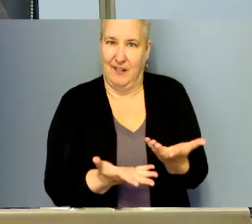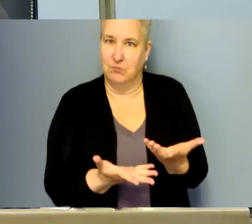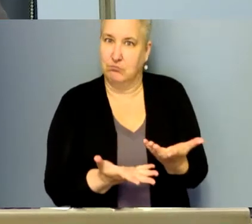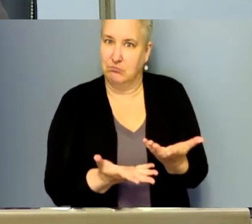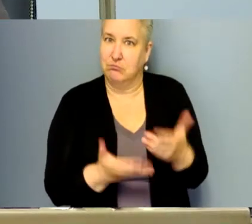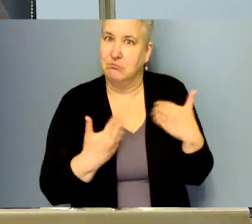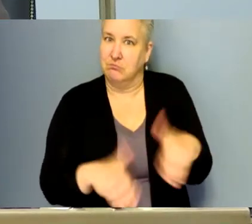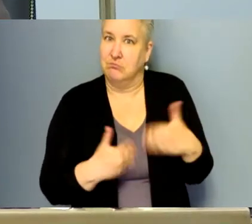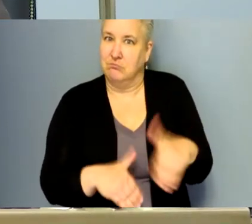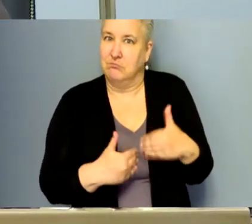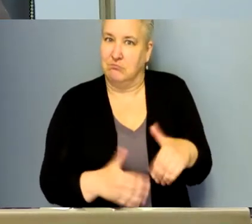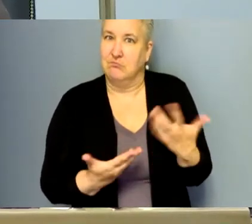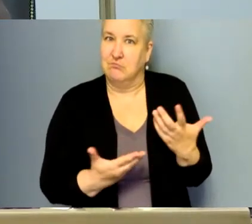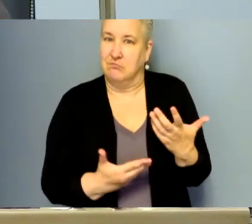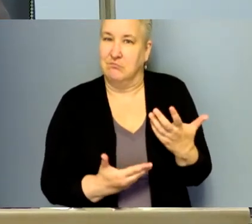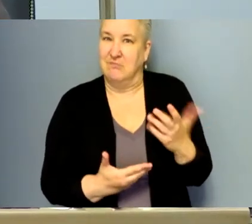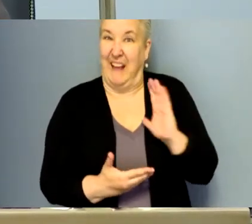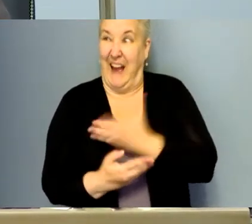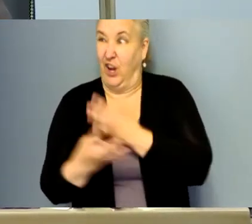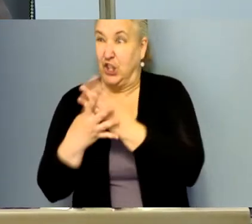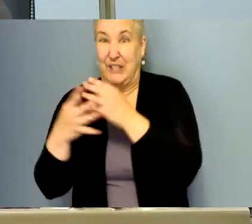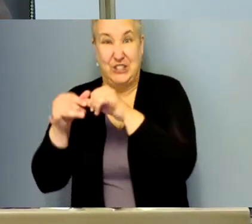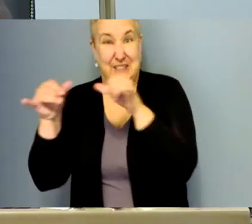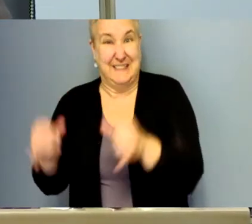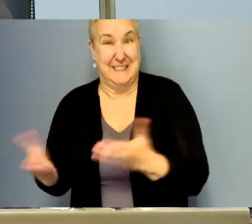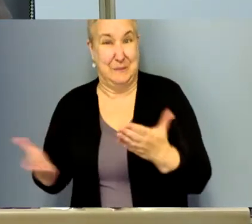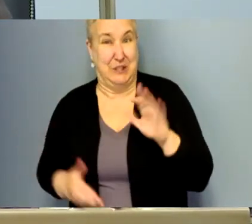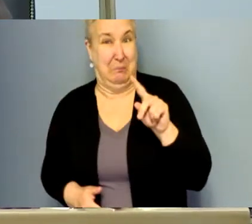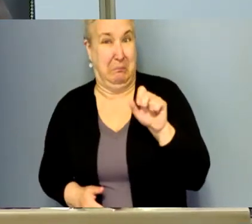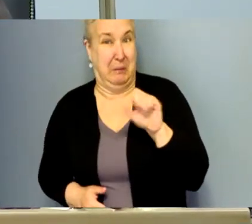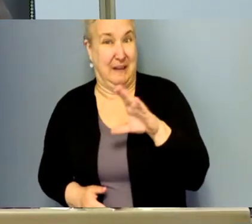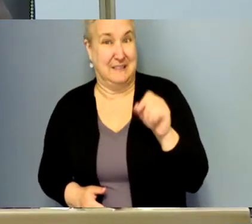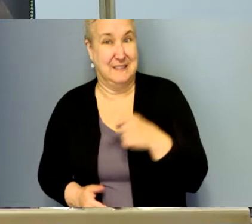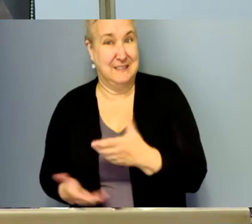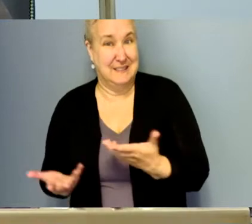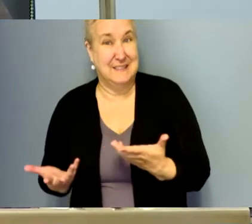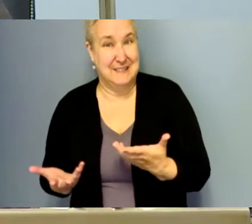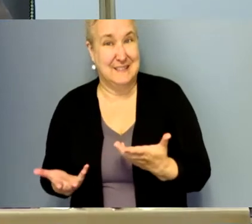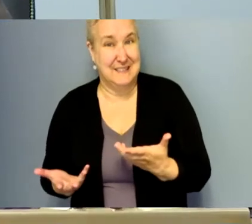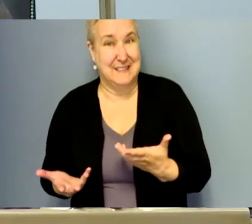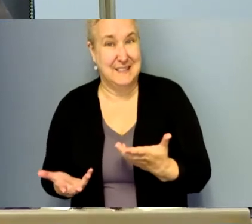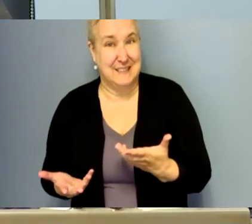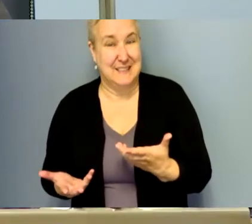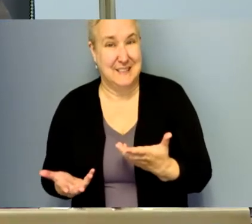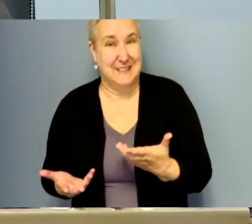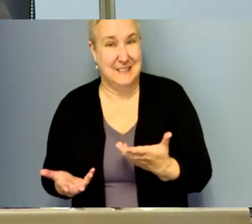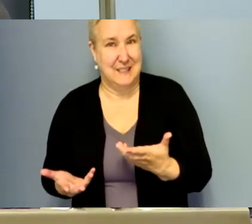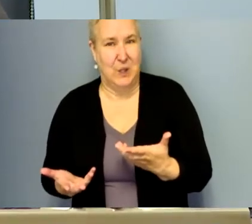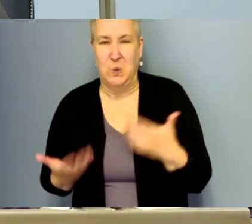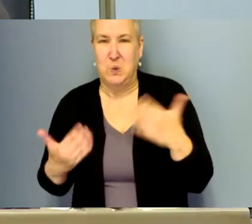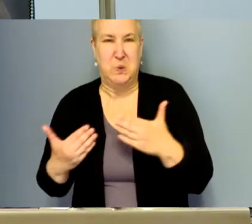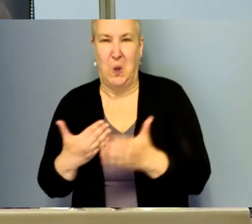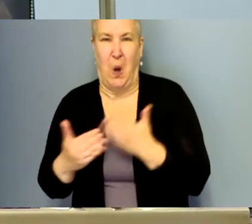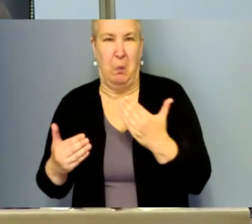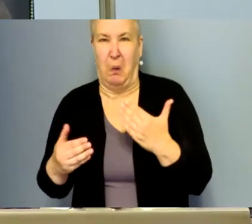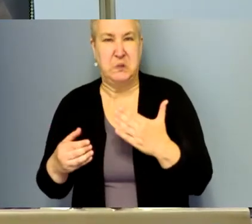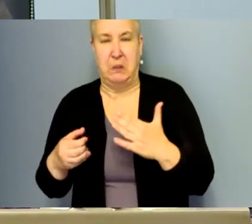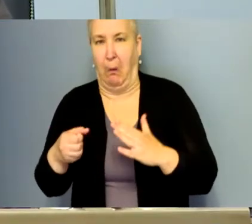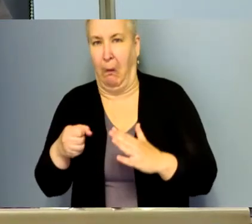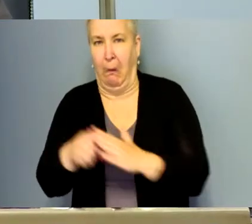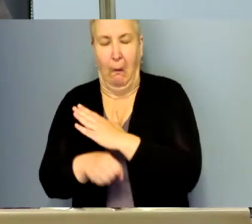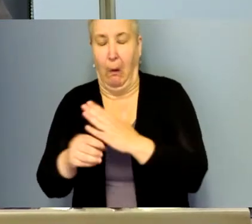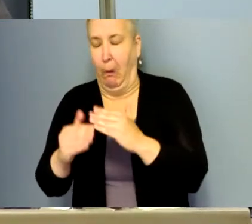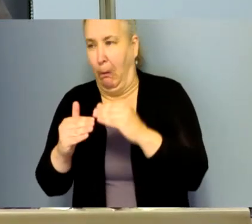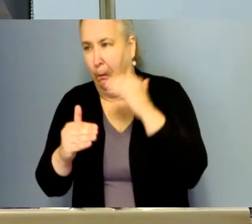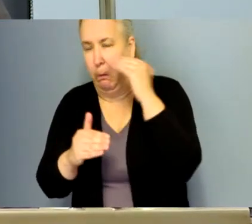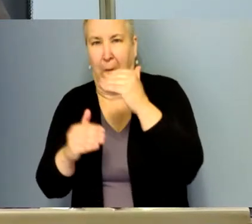And, you know, our correction system here in Bucks is almost overwhelmed with the number of people